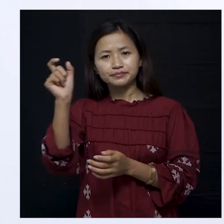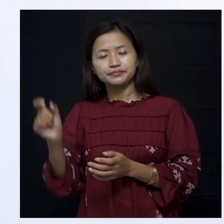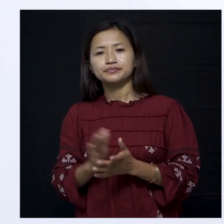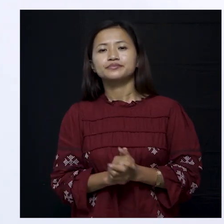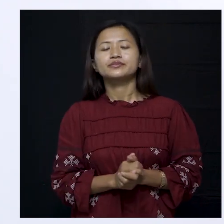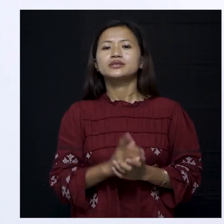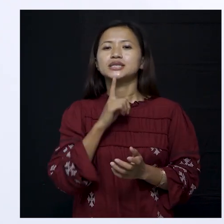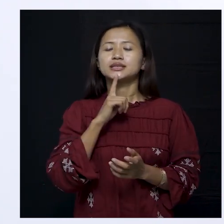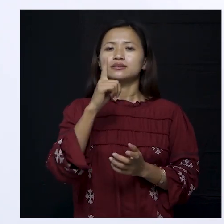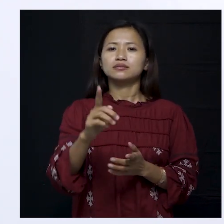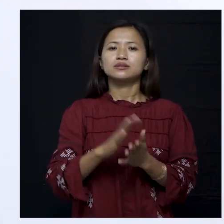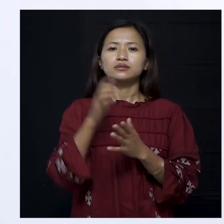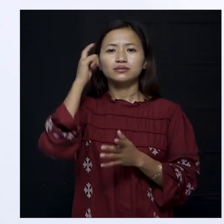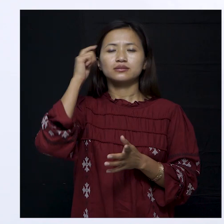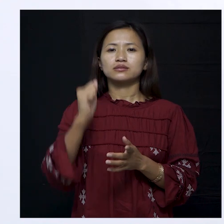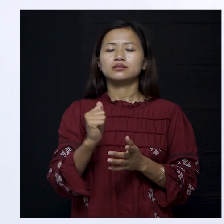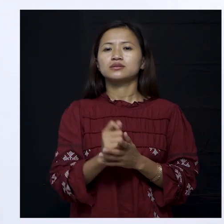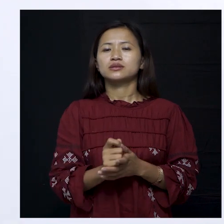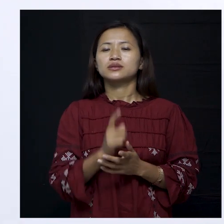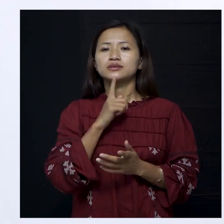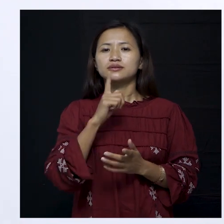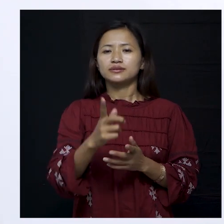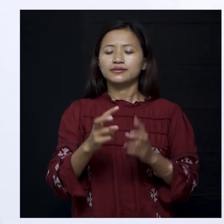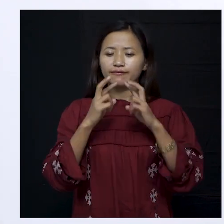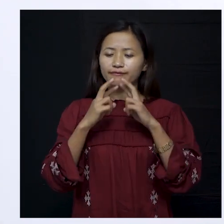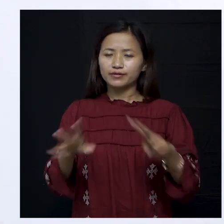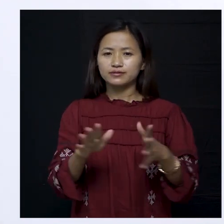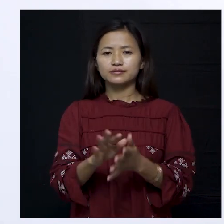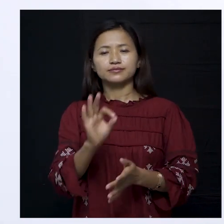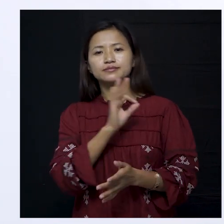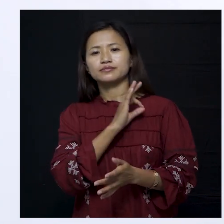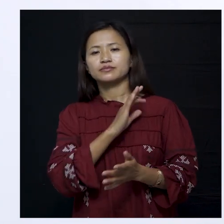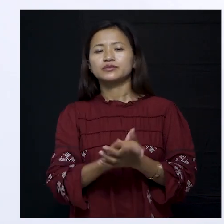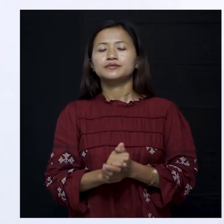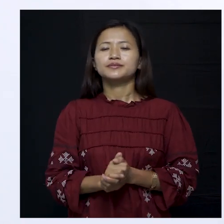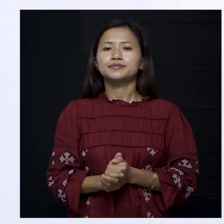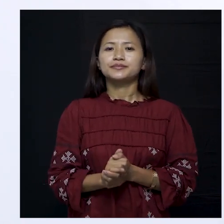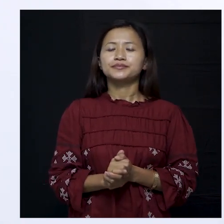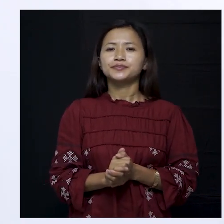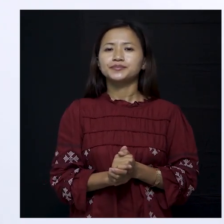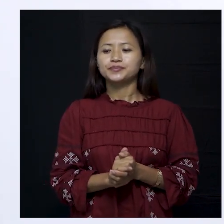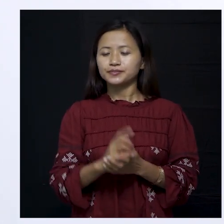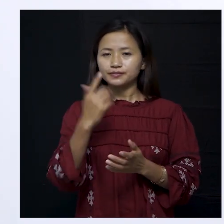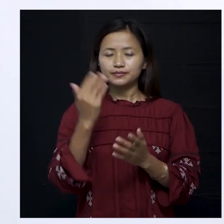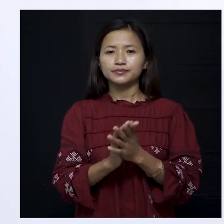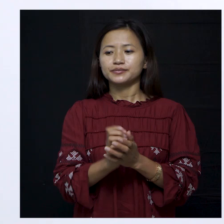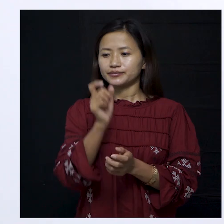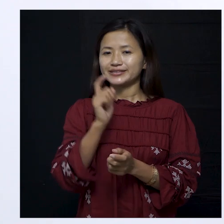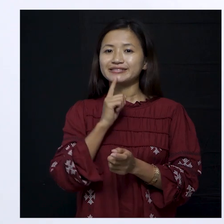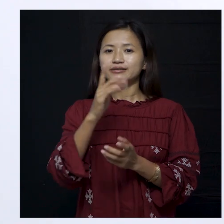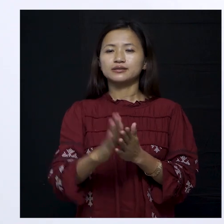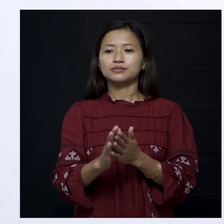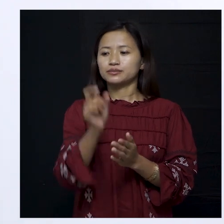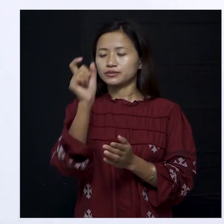the introduction. Remember, your introduction has to be very attractive because from the introduction, people will get to